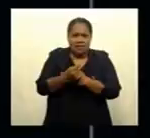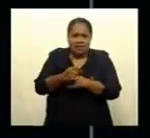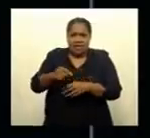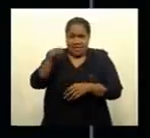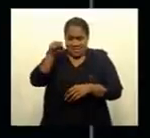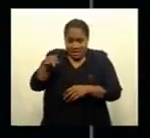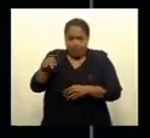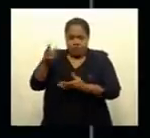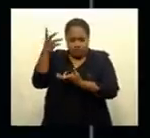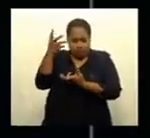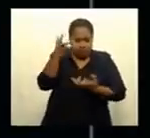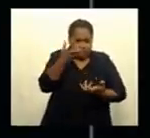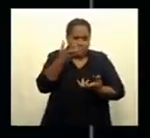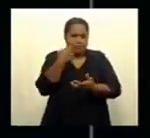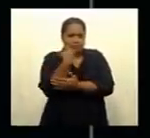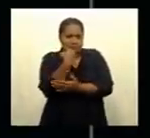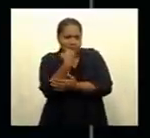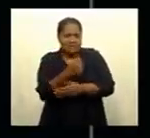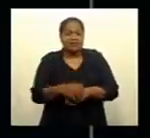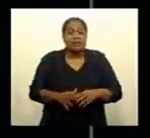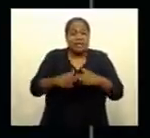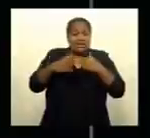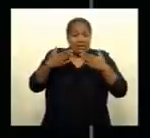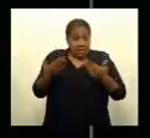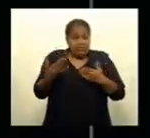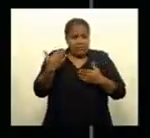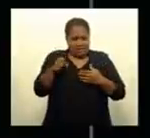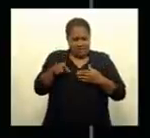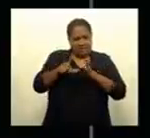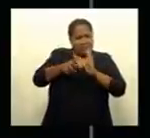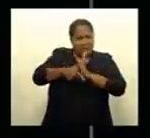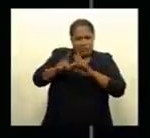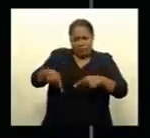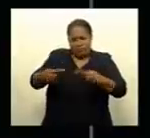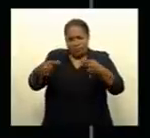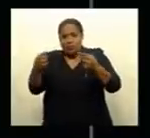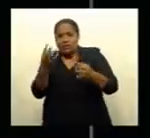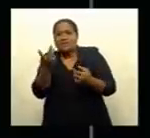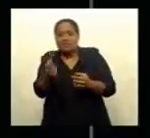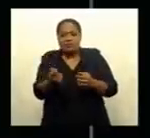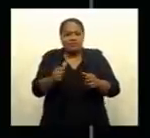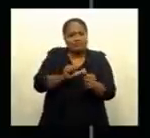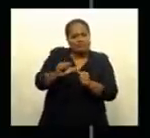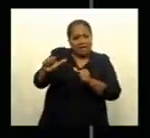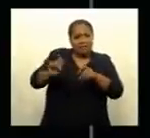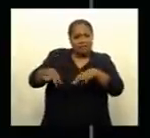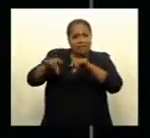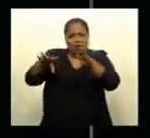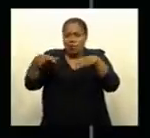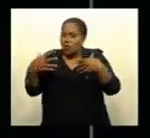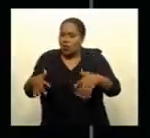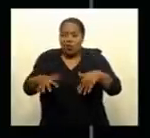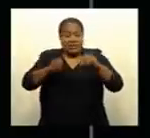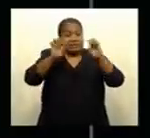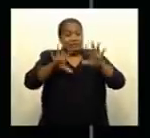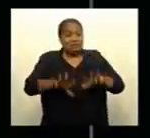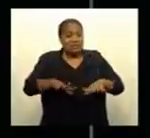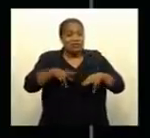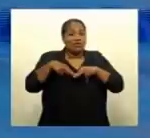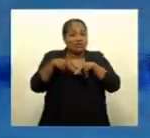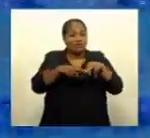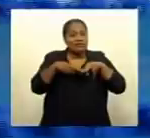field. Having the chance to compete against some of the best in Australia is a blessing in disguise for Fiji